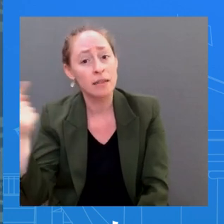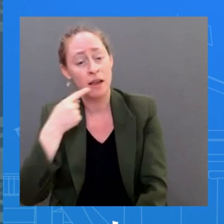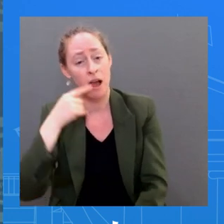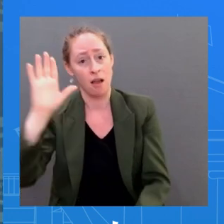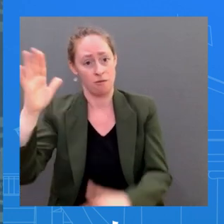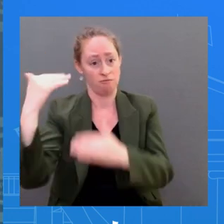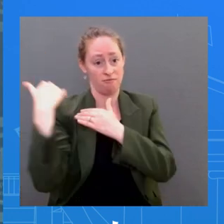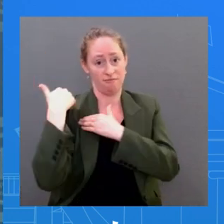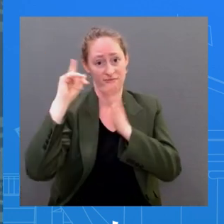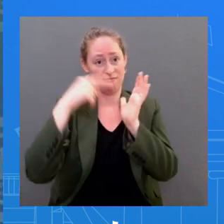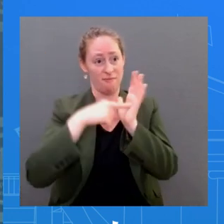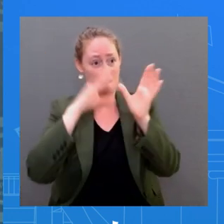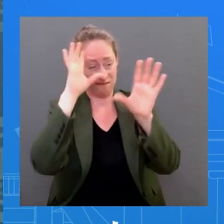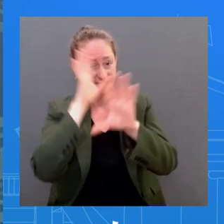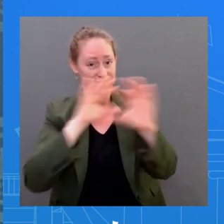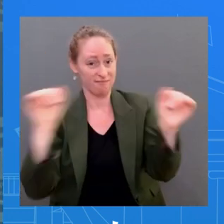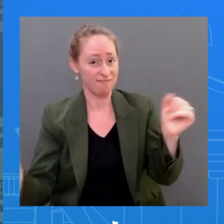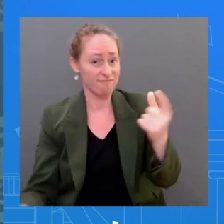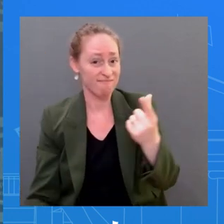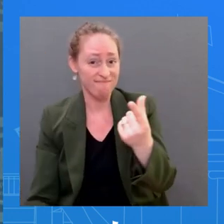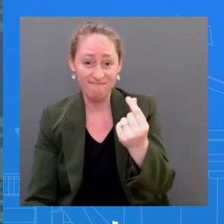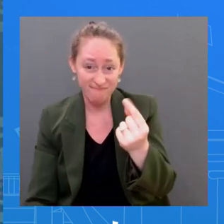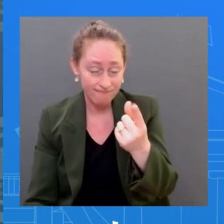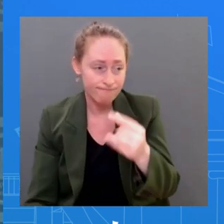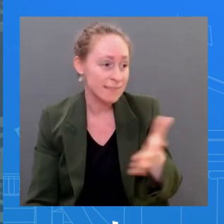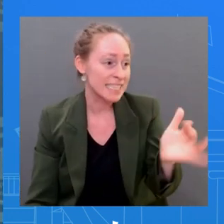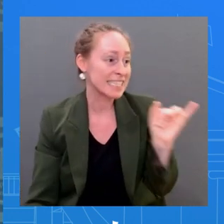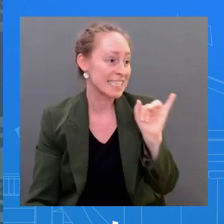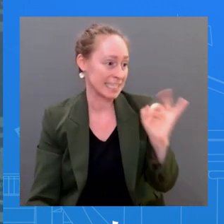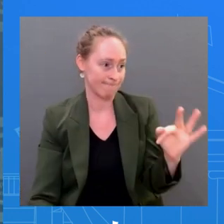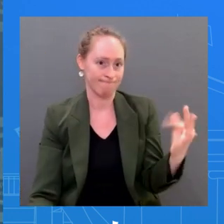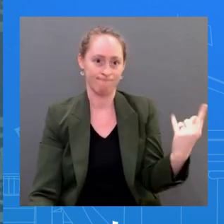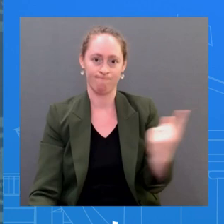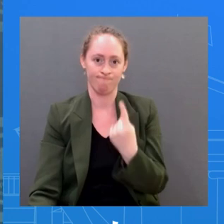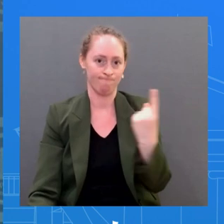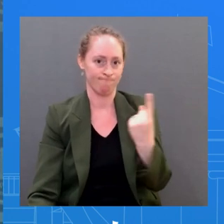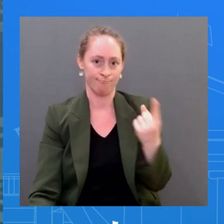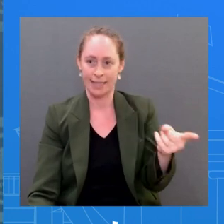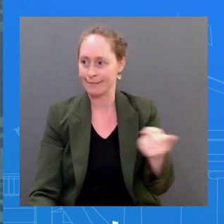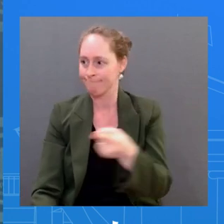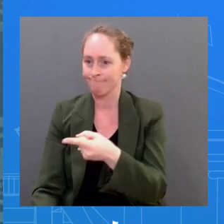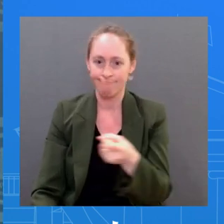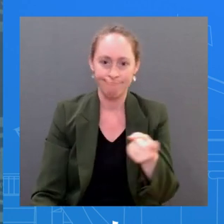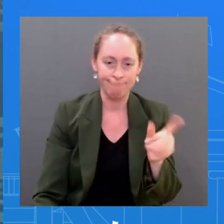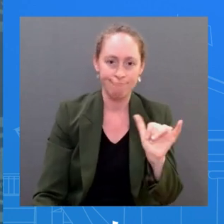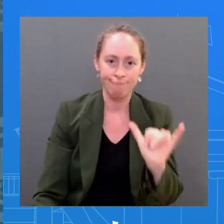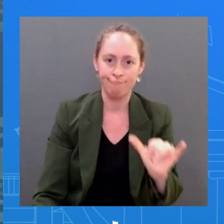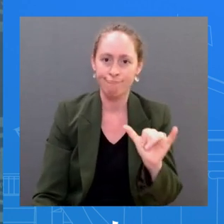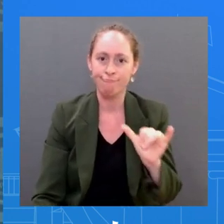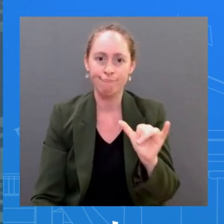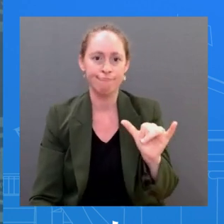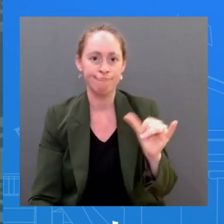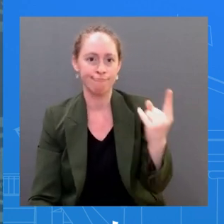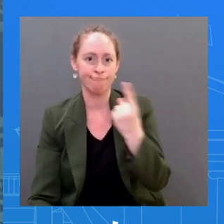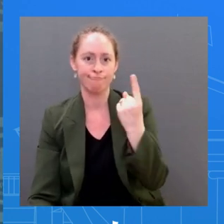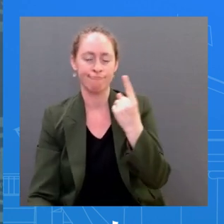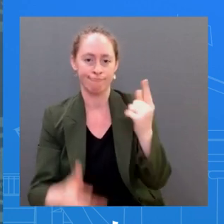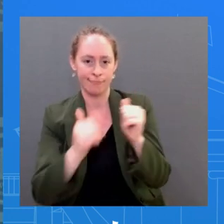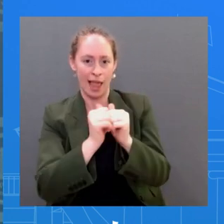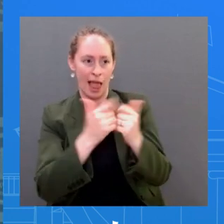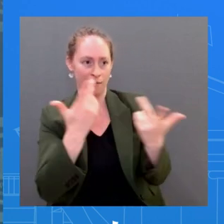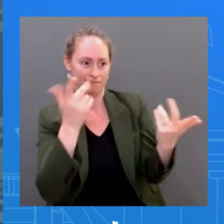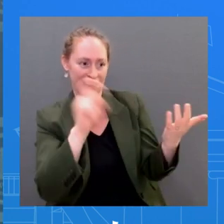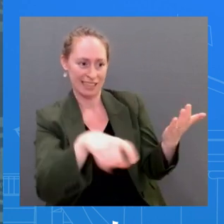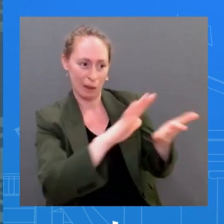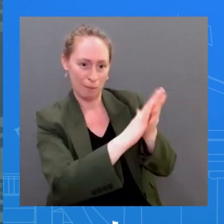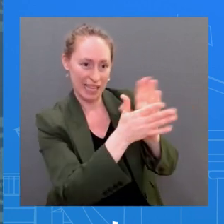any way to get peace, he feels like he should take that. He should take that direction. So Saudi Arabia has been a